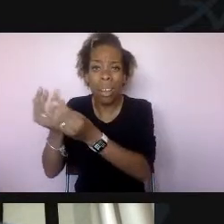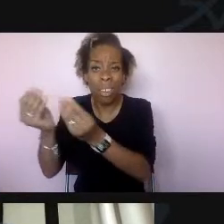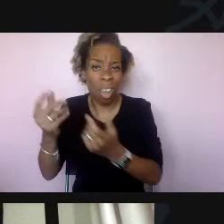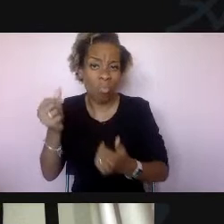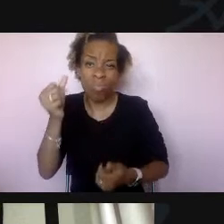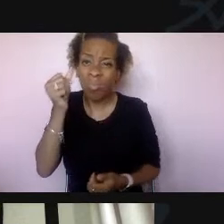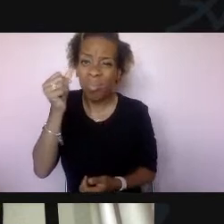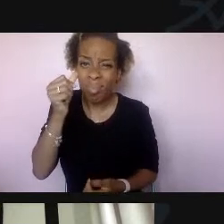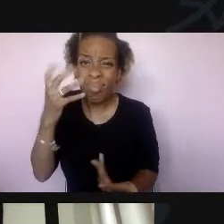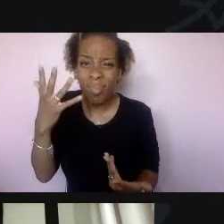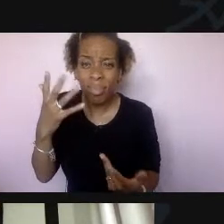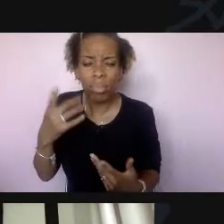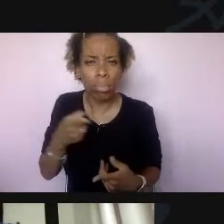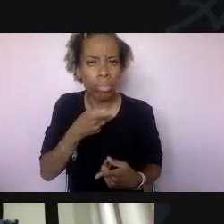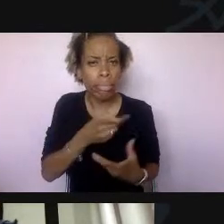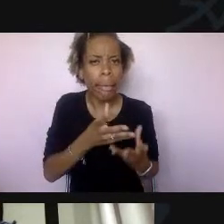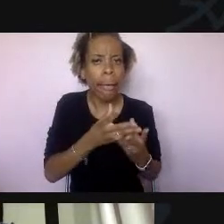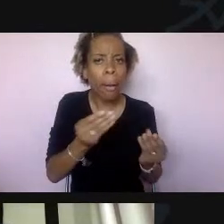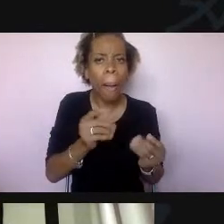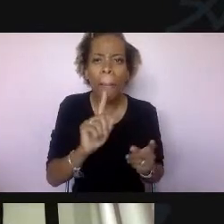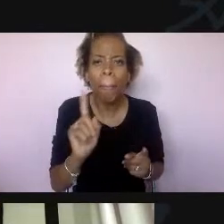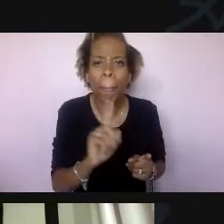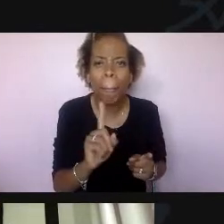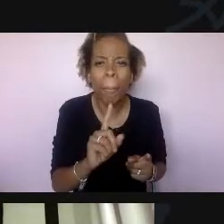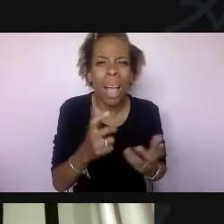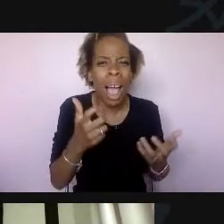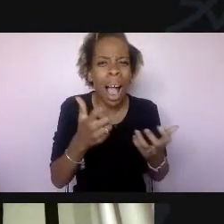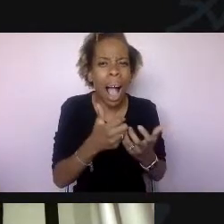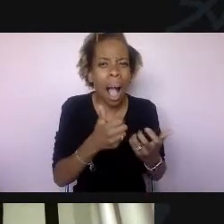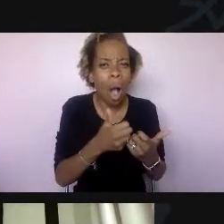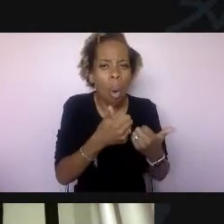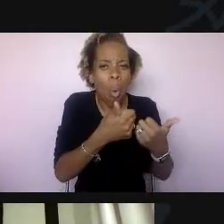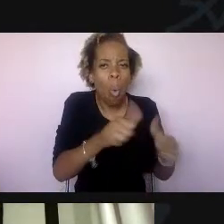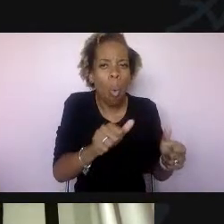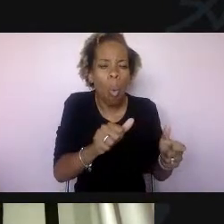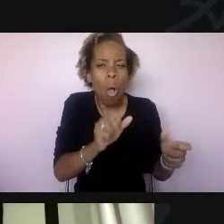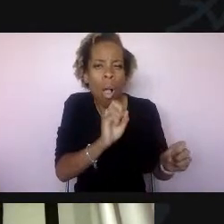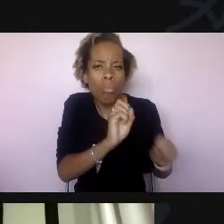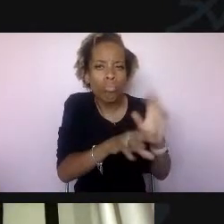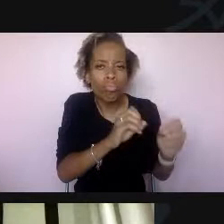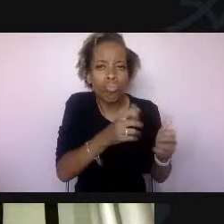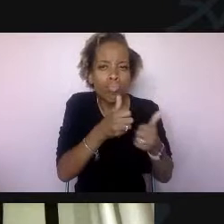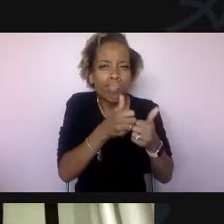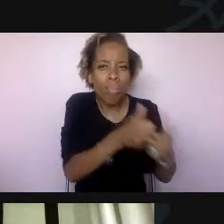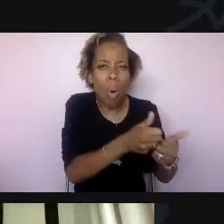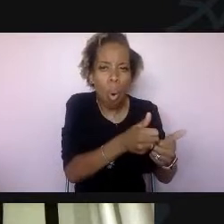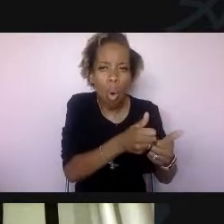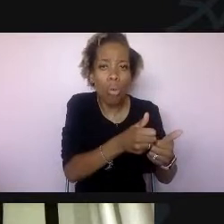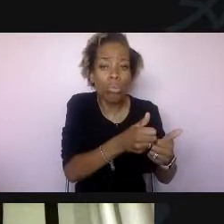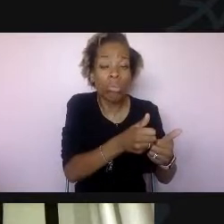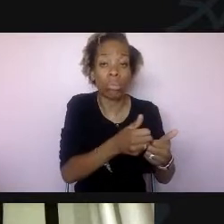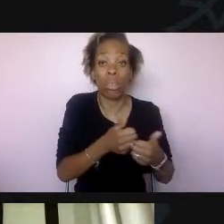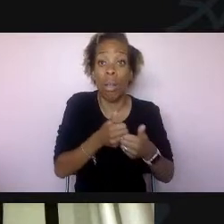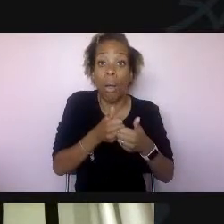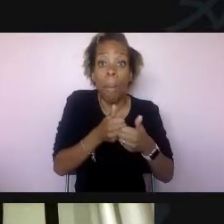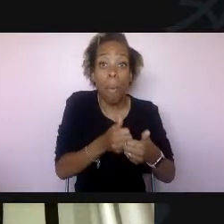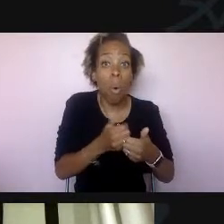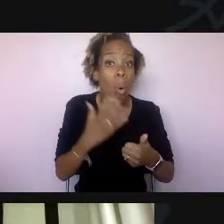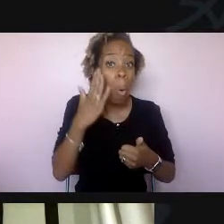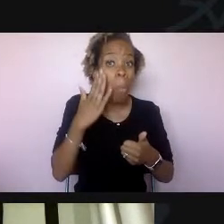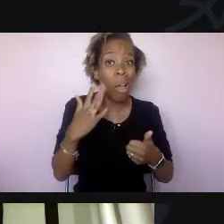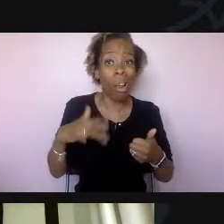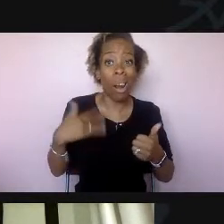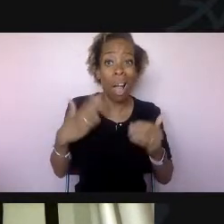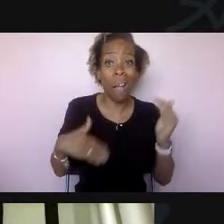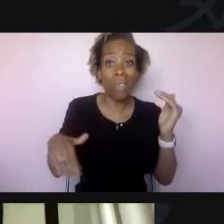those gaps? And what can we do to strengthen the work to ensure that we're able to support Black Lives Matter, not through a rhetoric way,